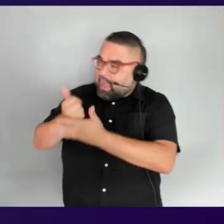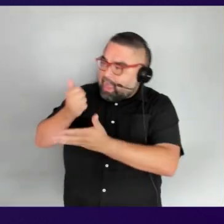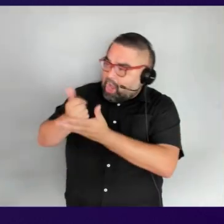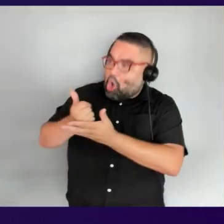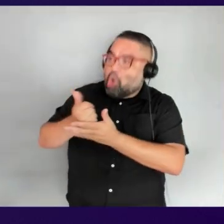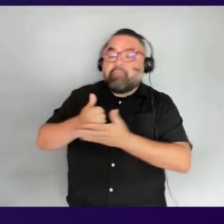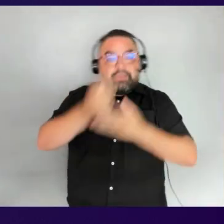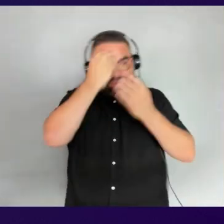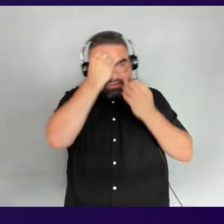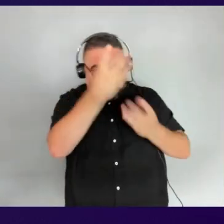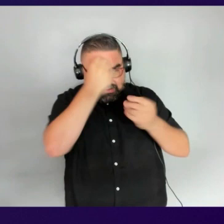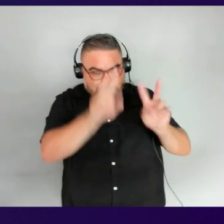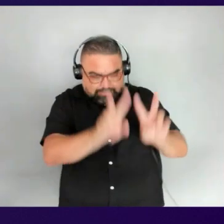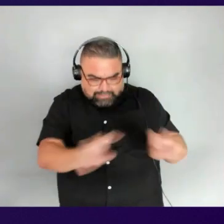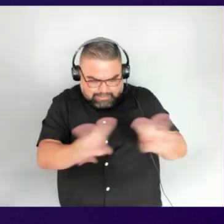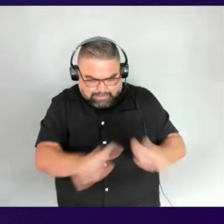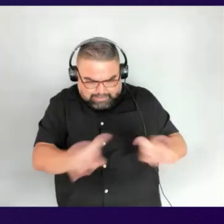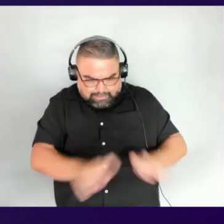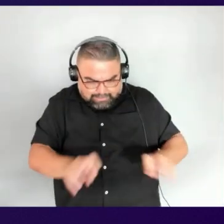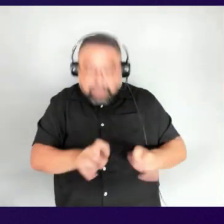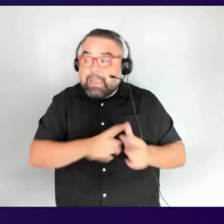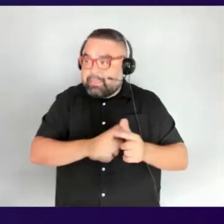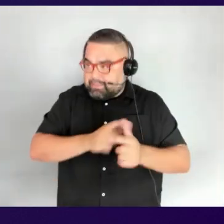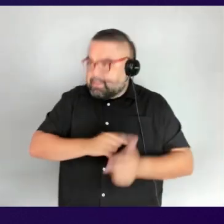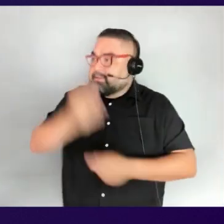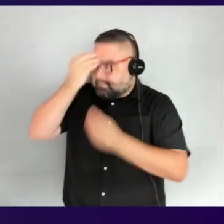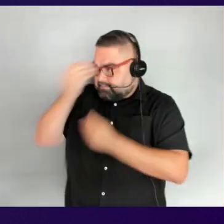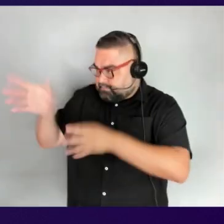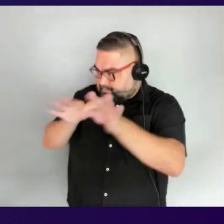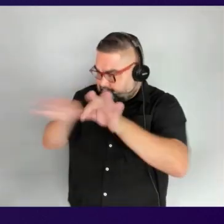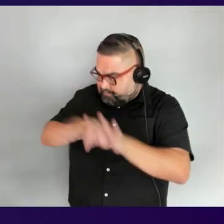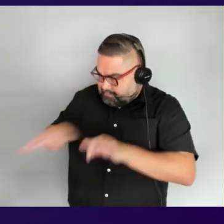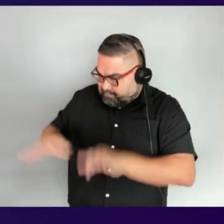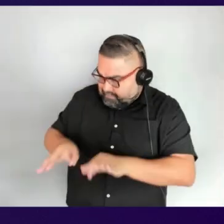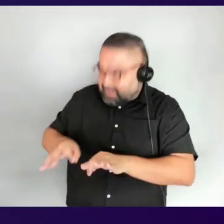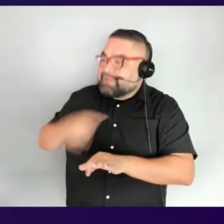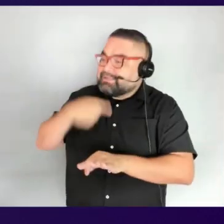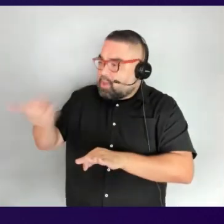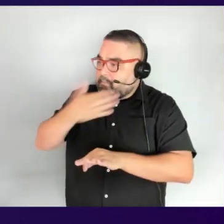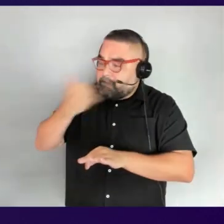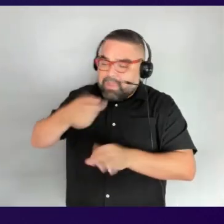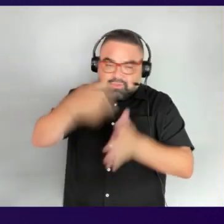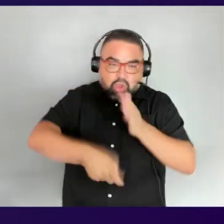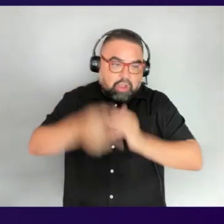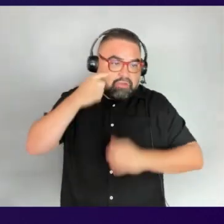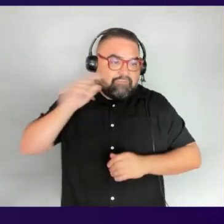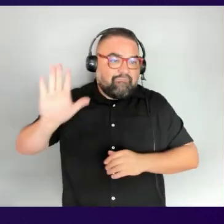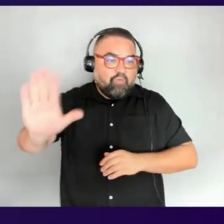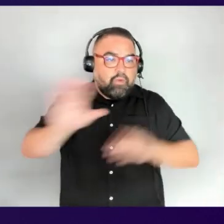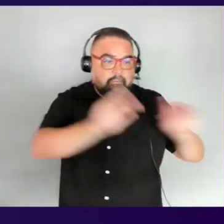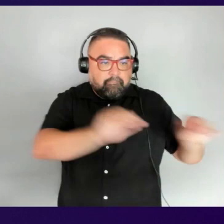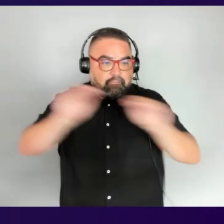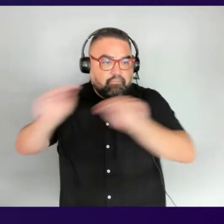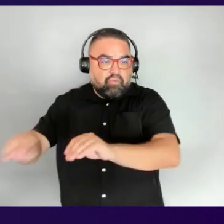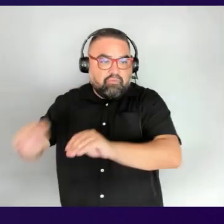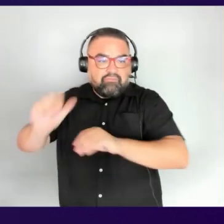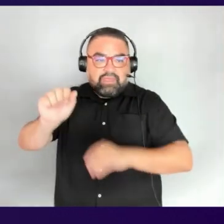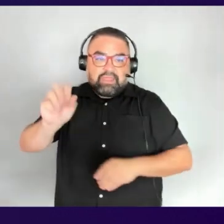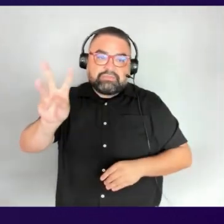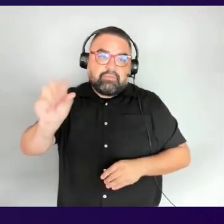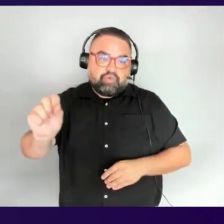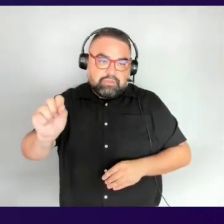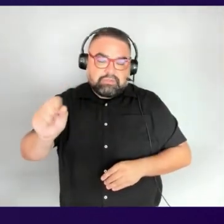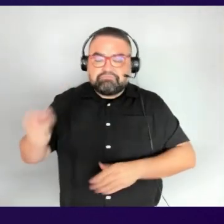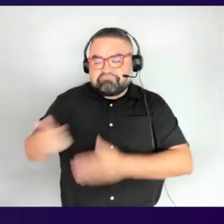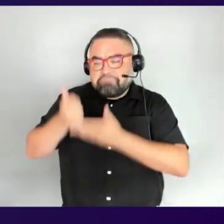data to really give them recommendations that are cost optimized for moving into AWS. And then it helps them to align,